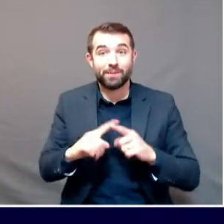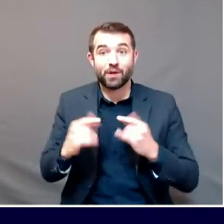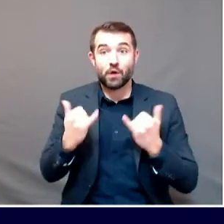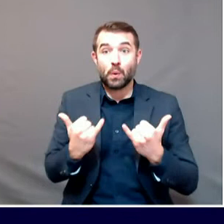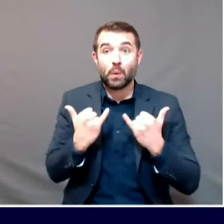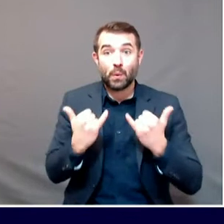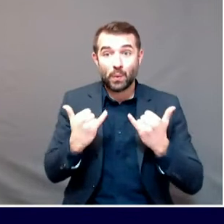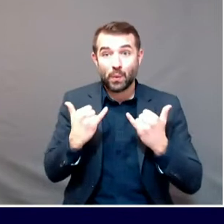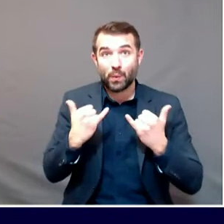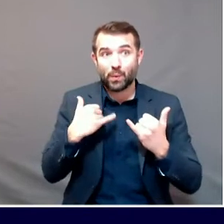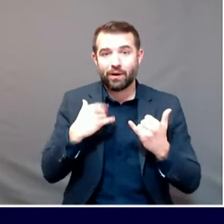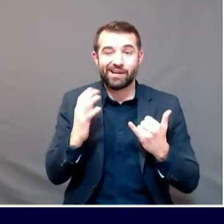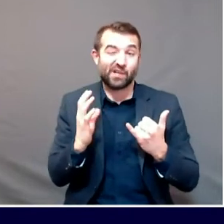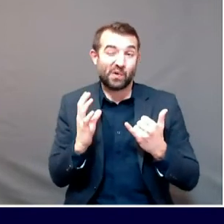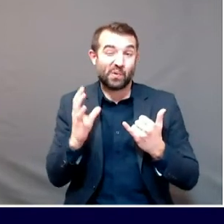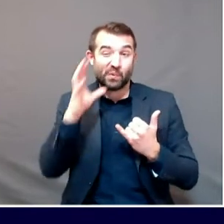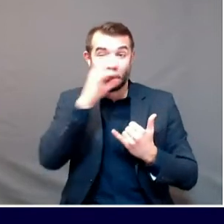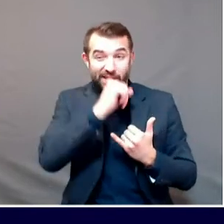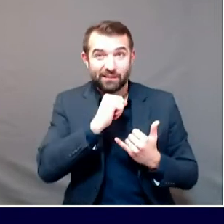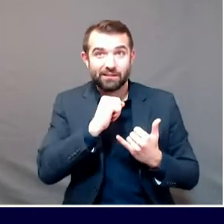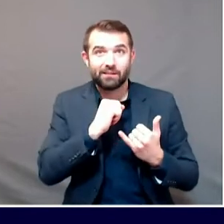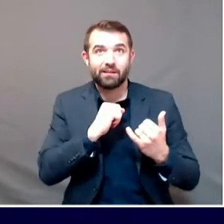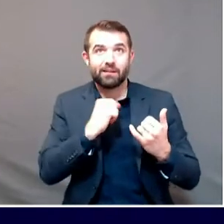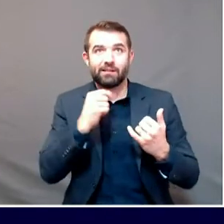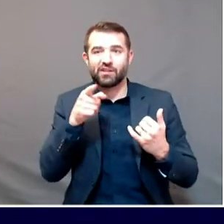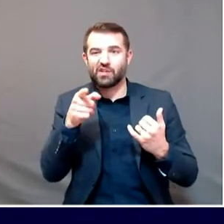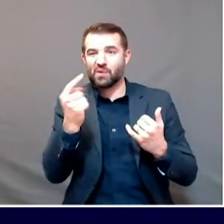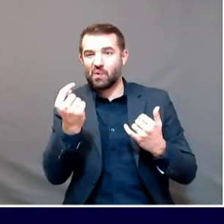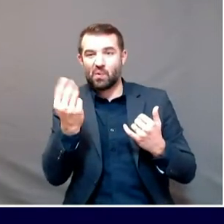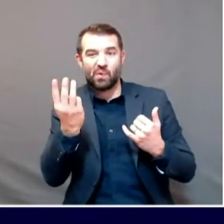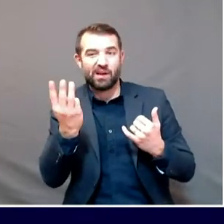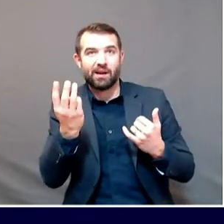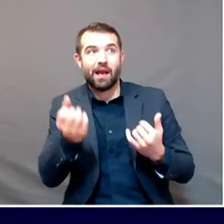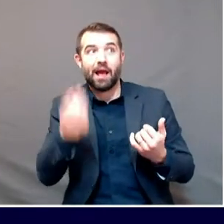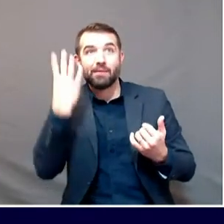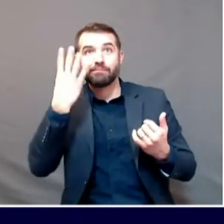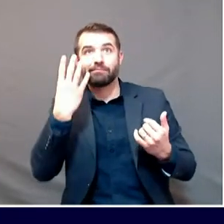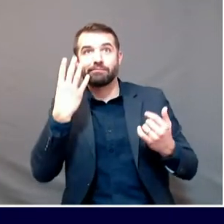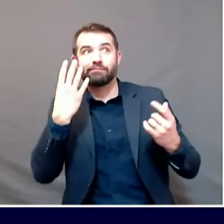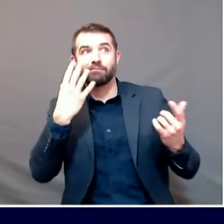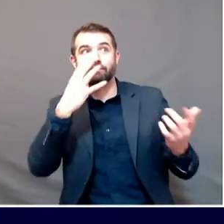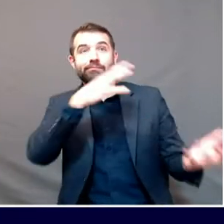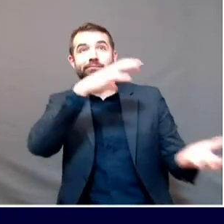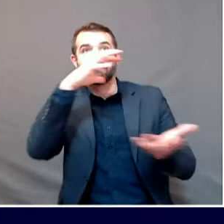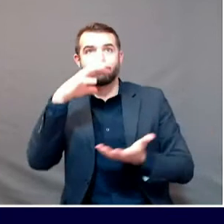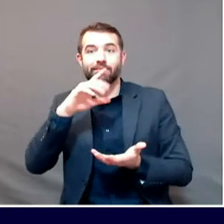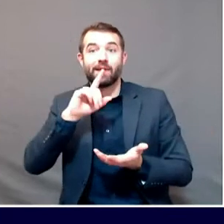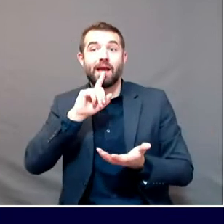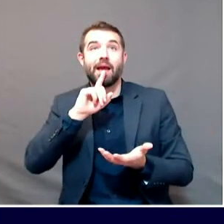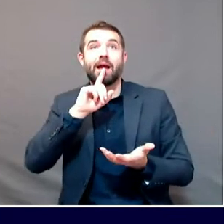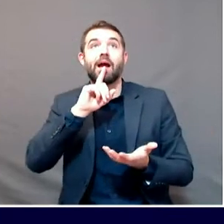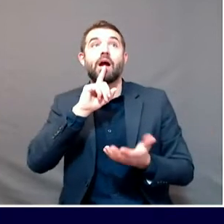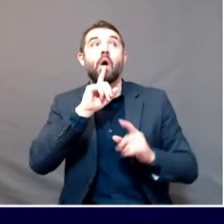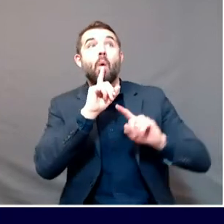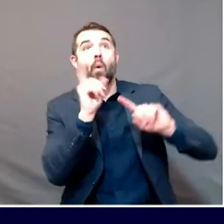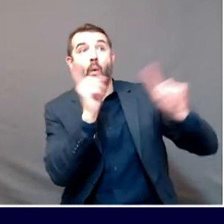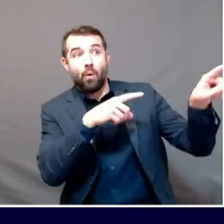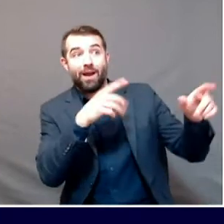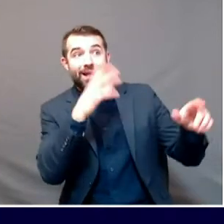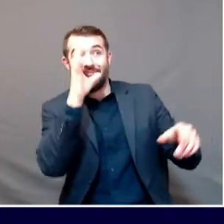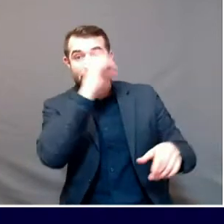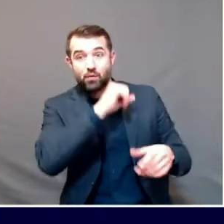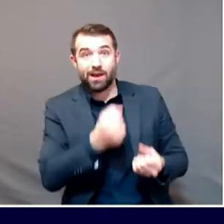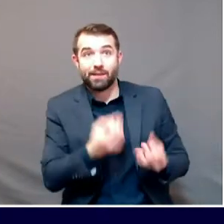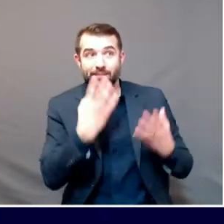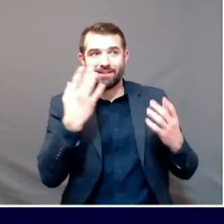on Tuesday or Wednesday, and then having to put in an order in quotes against that a couple of days later on